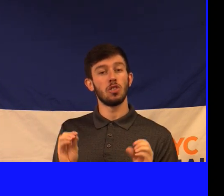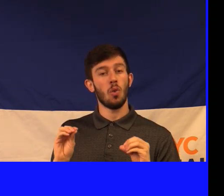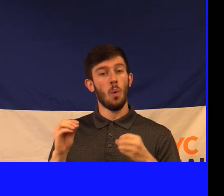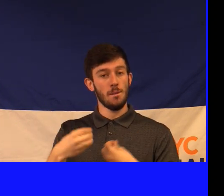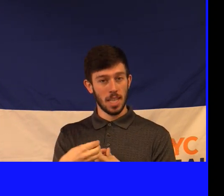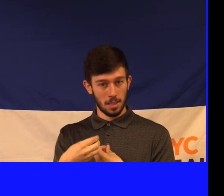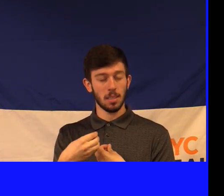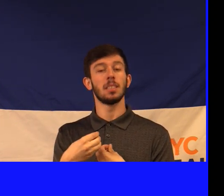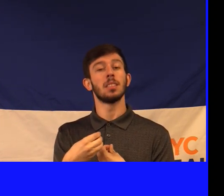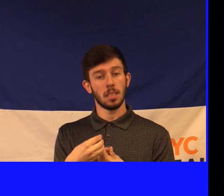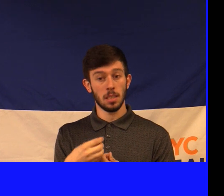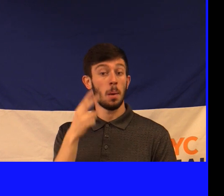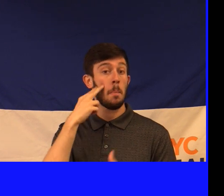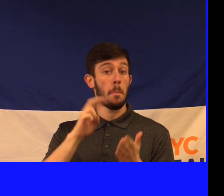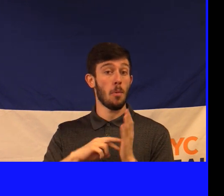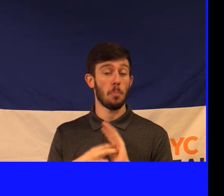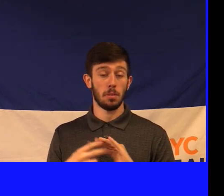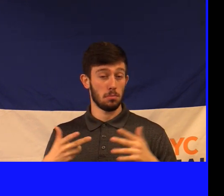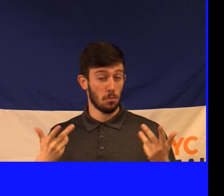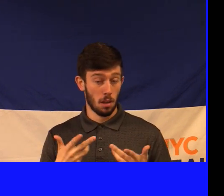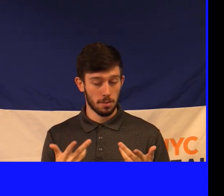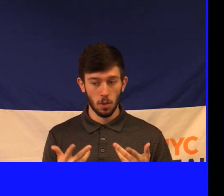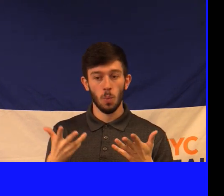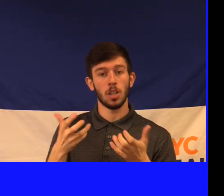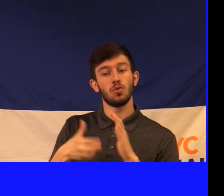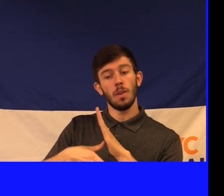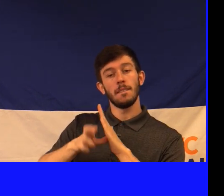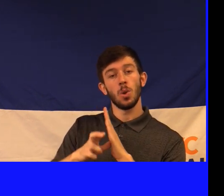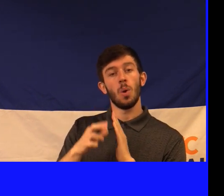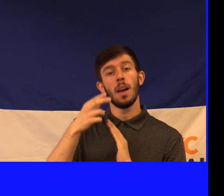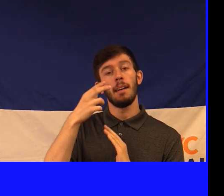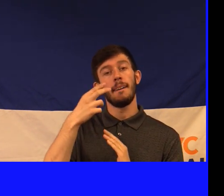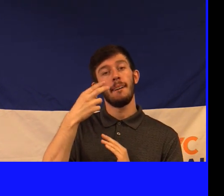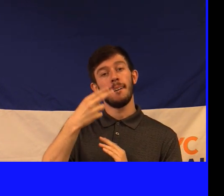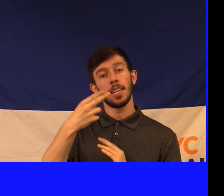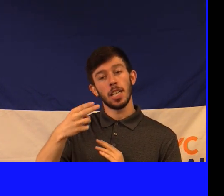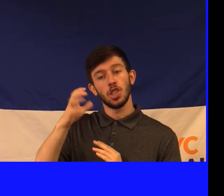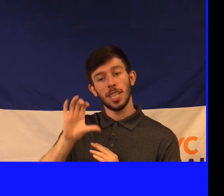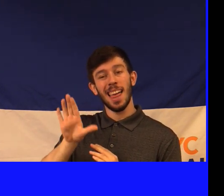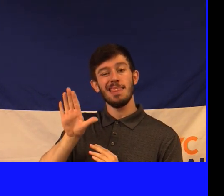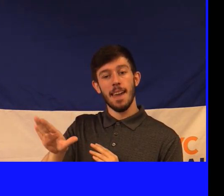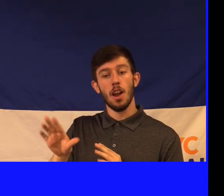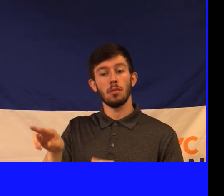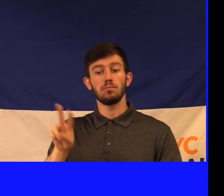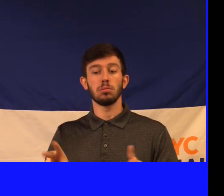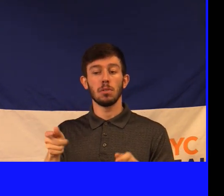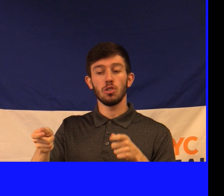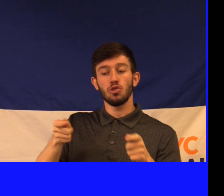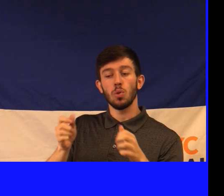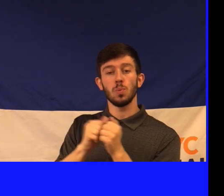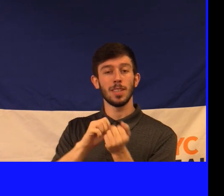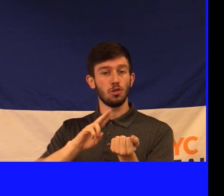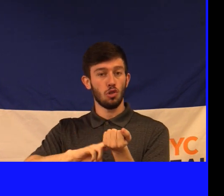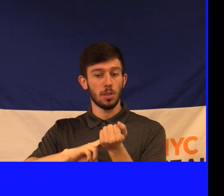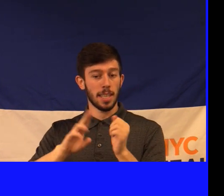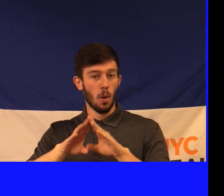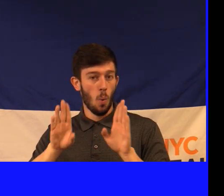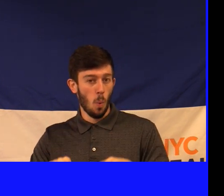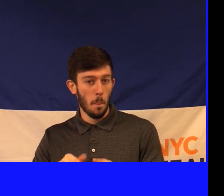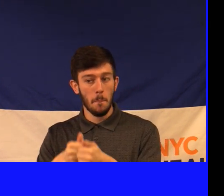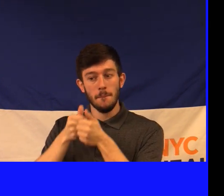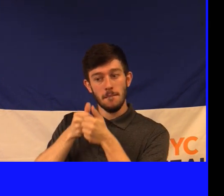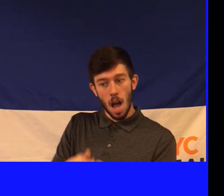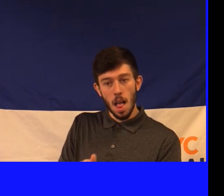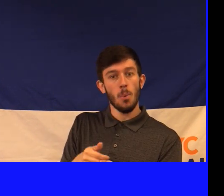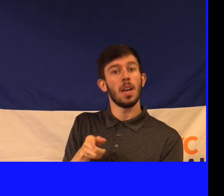Office. The purpose of this audit was to review Health and Hospitals' controls over nursing homes, compliance with rules and